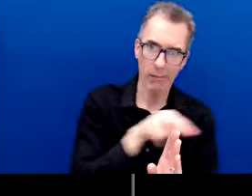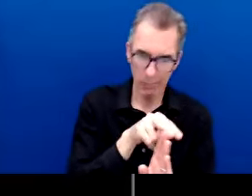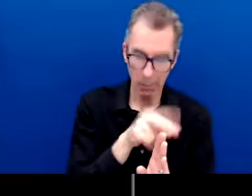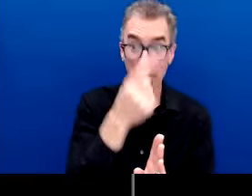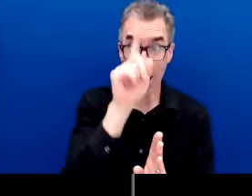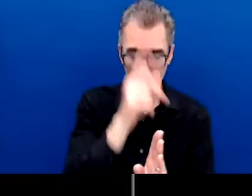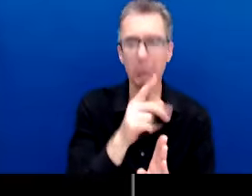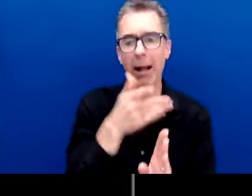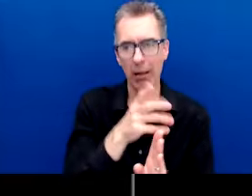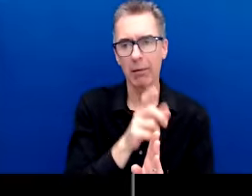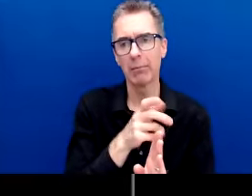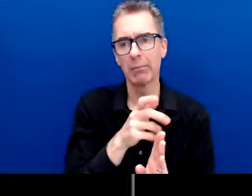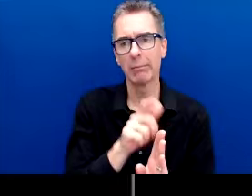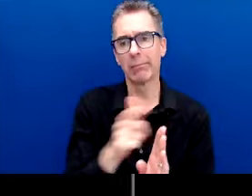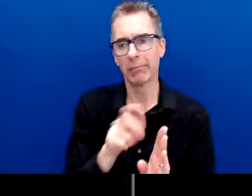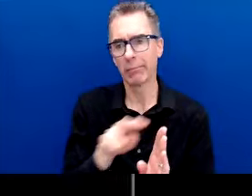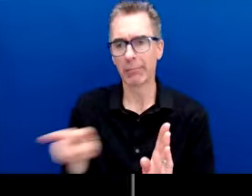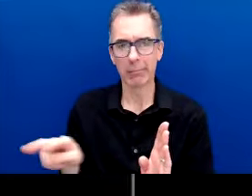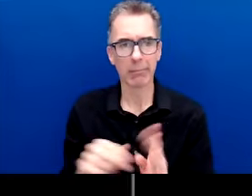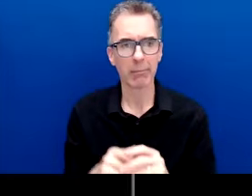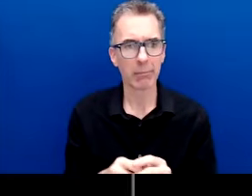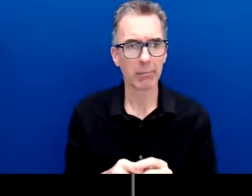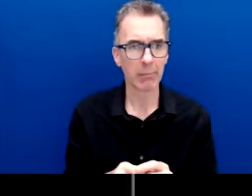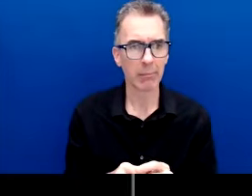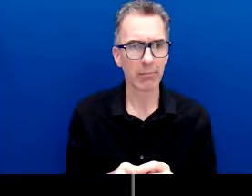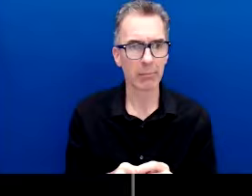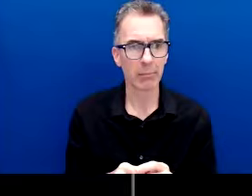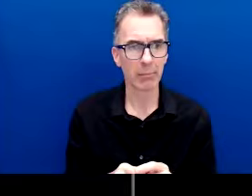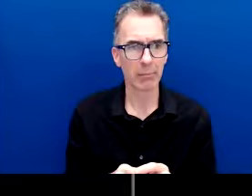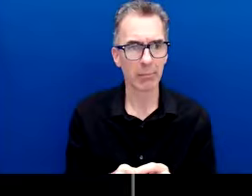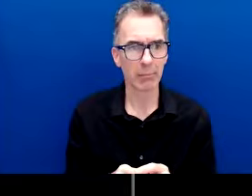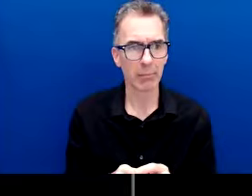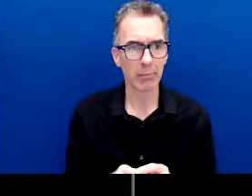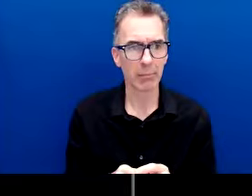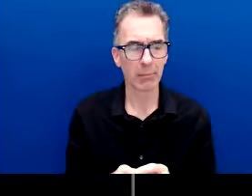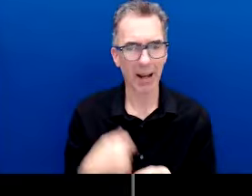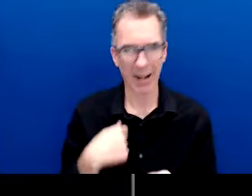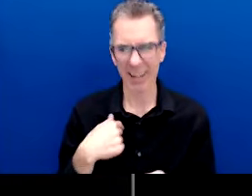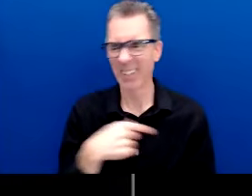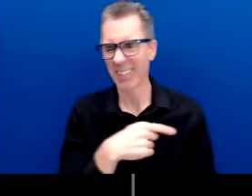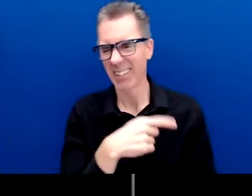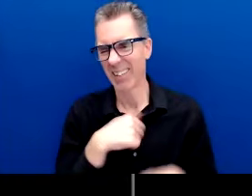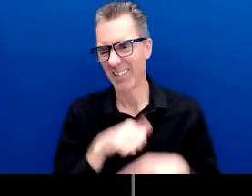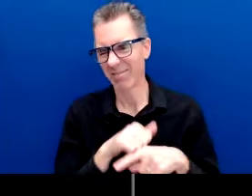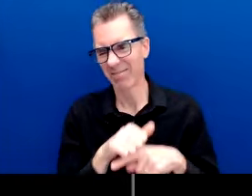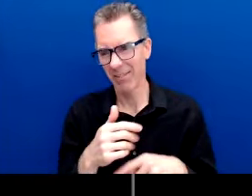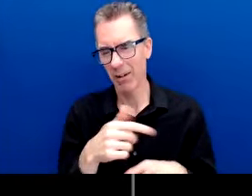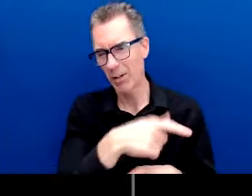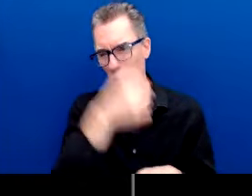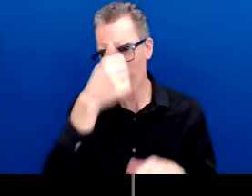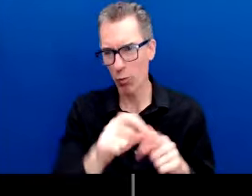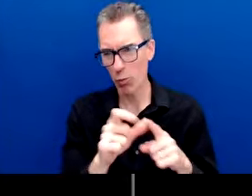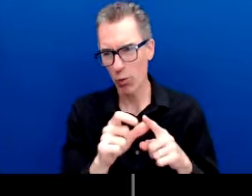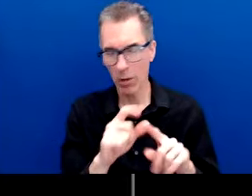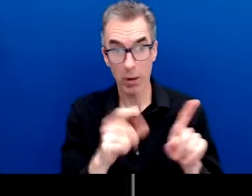What I found, like if you've done it before, I've done it a few times, so it remembers what my answer is here. But if